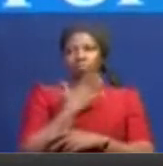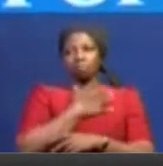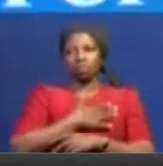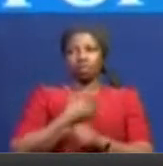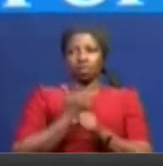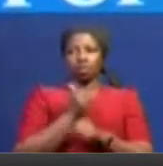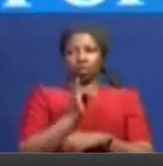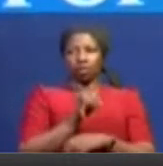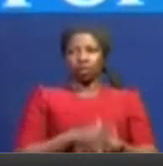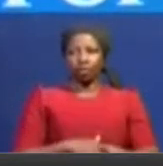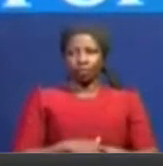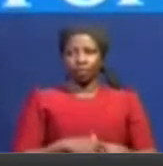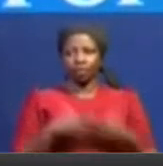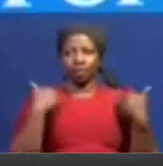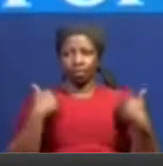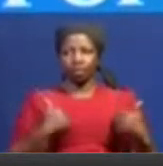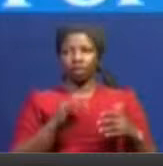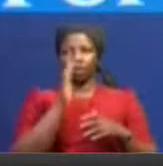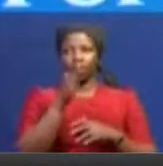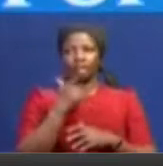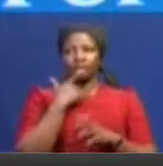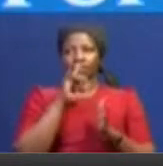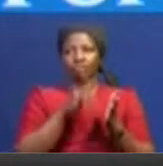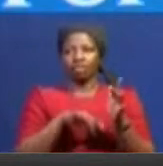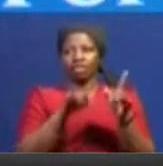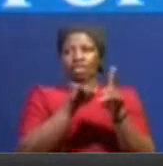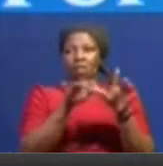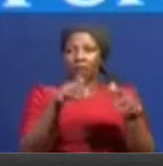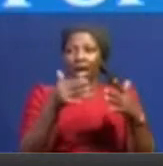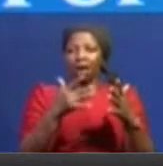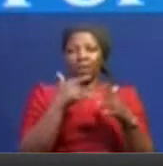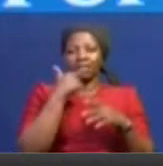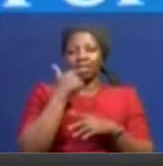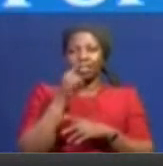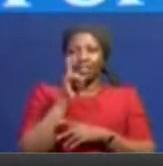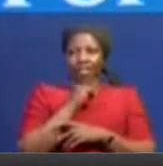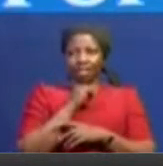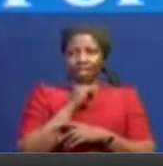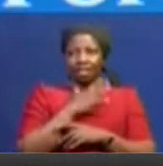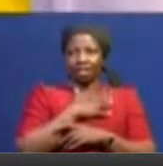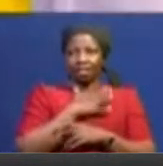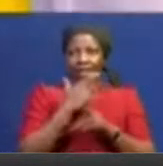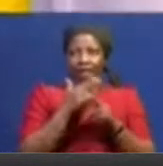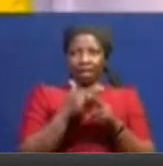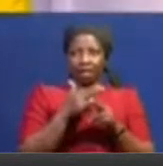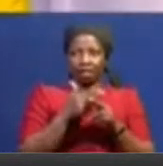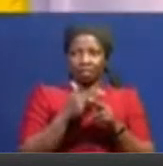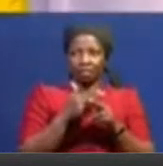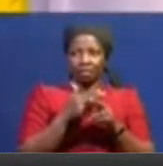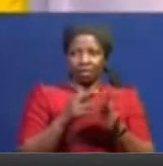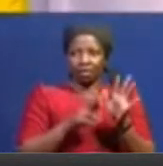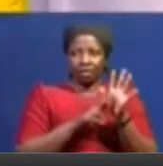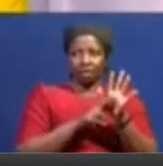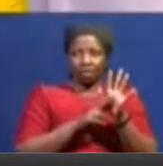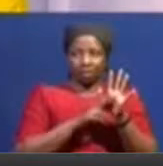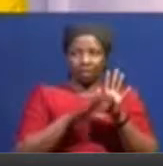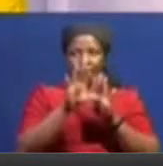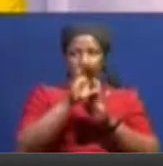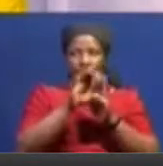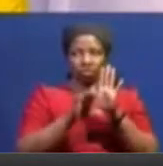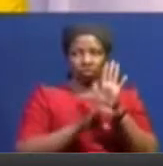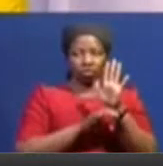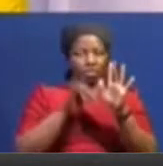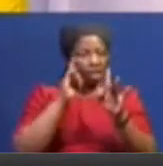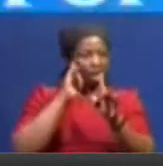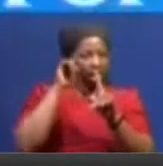that, as like I said, my name represents the constitutional